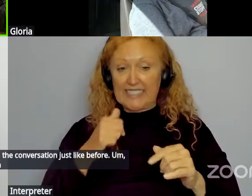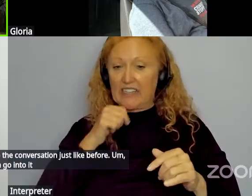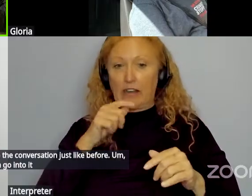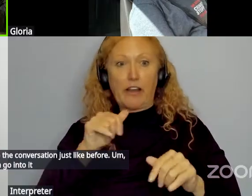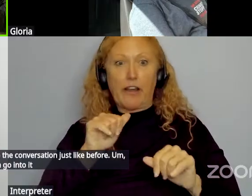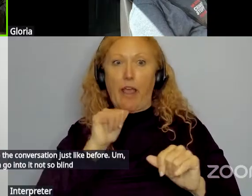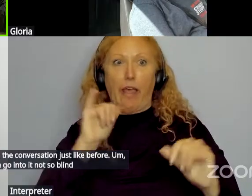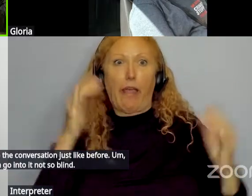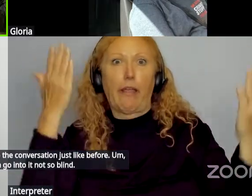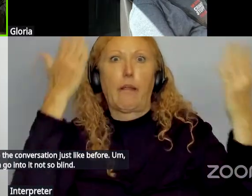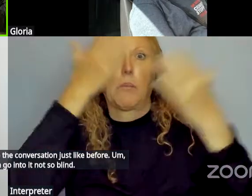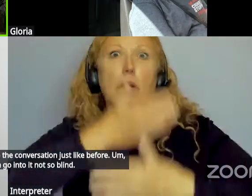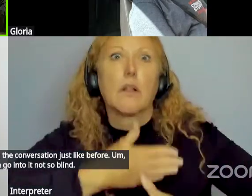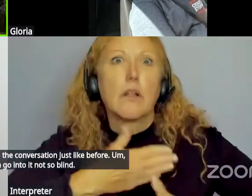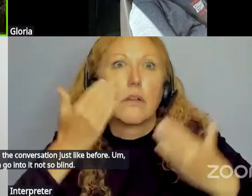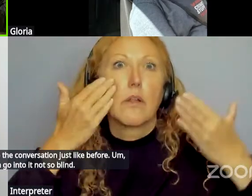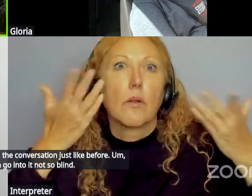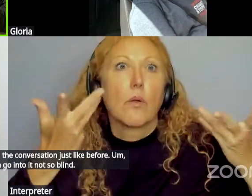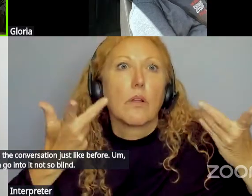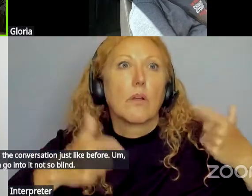blind.